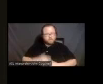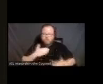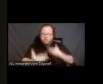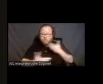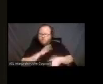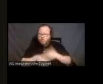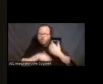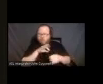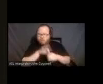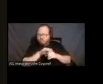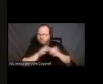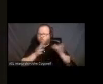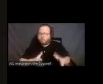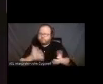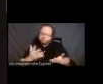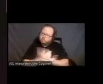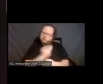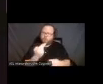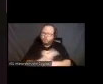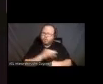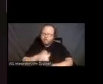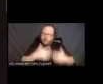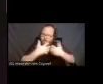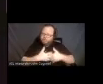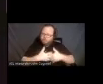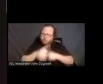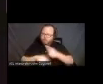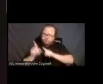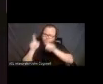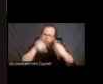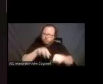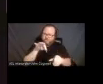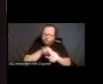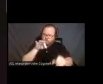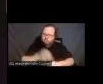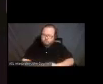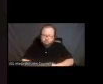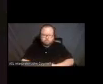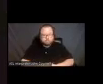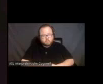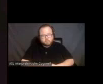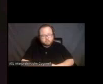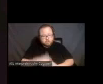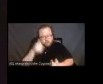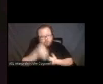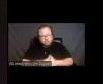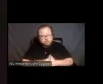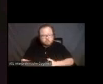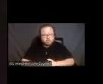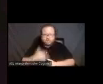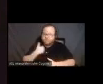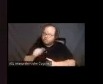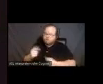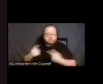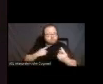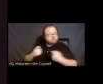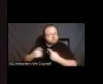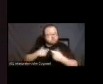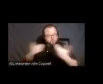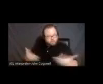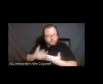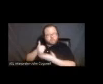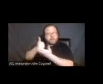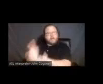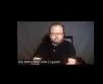our new voting system the next time they go to their polling place. And remember, if you have any questions, we're here to